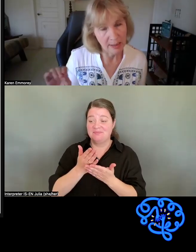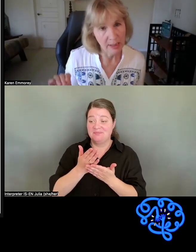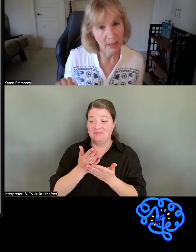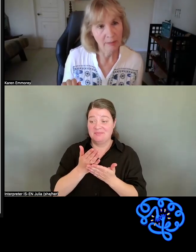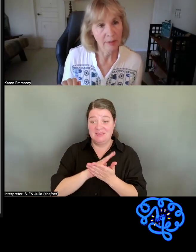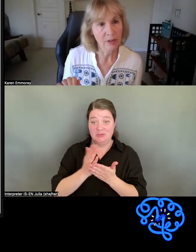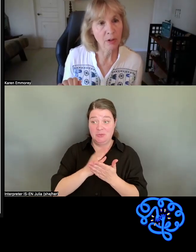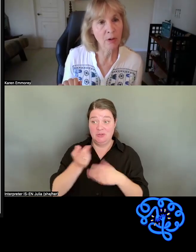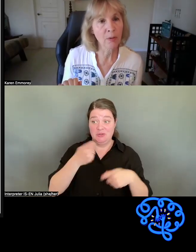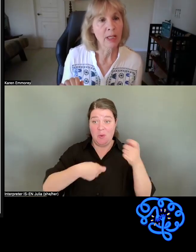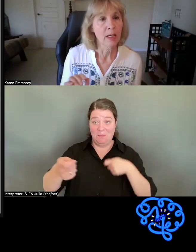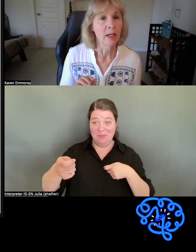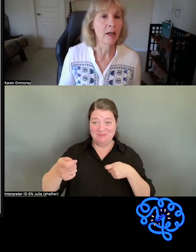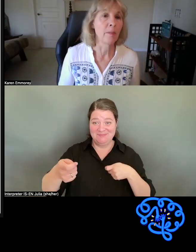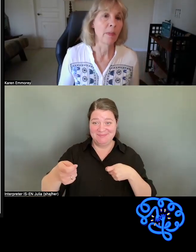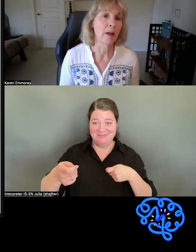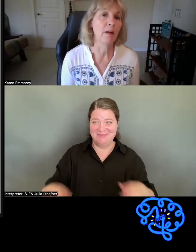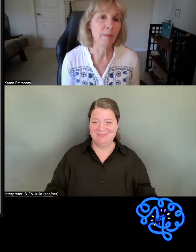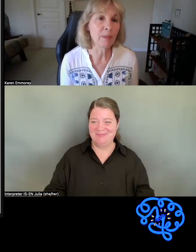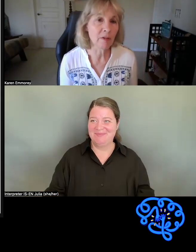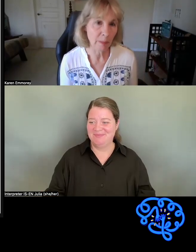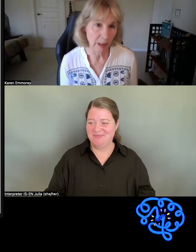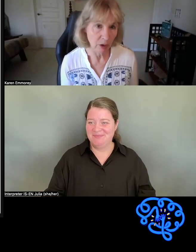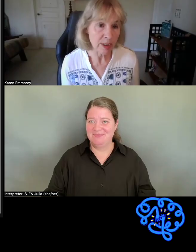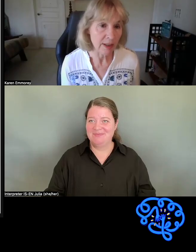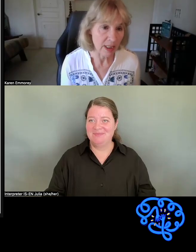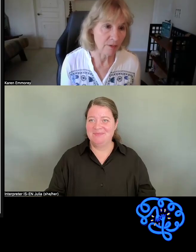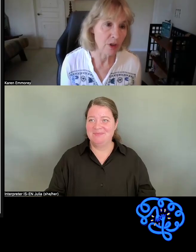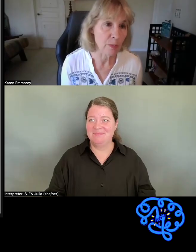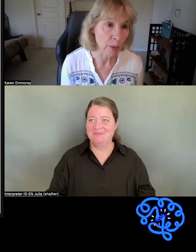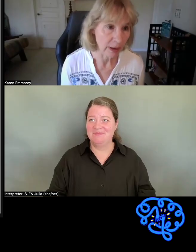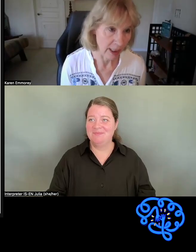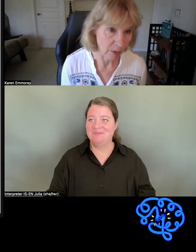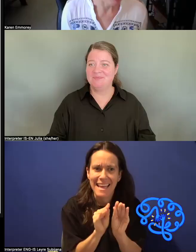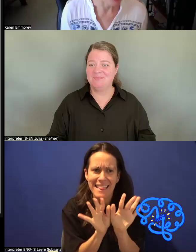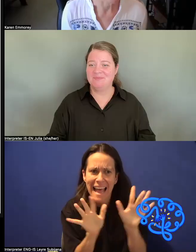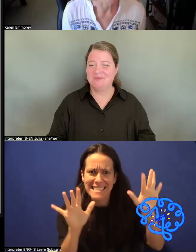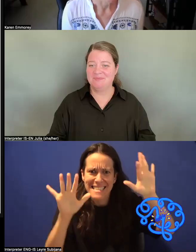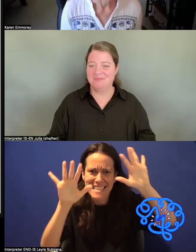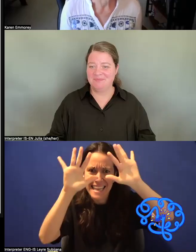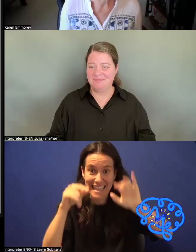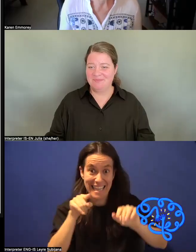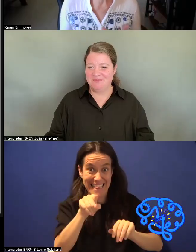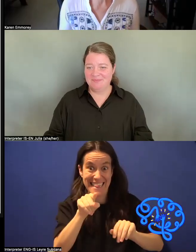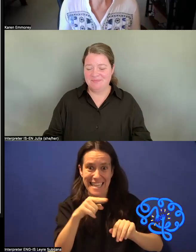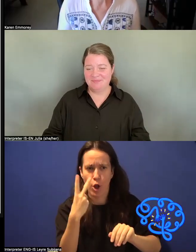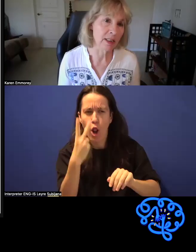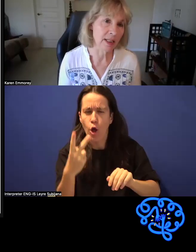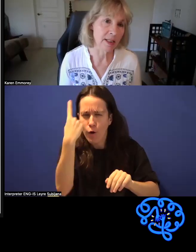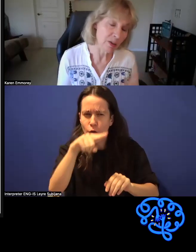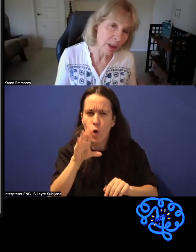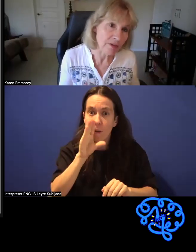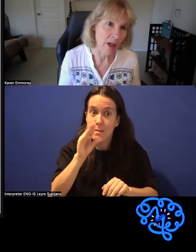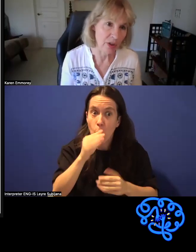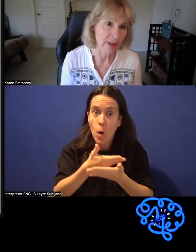semantic density. So people looked at this for spoken language, and looking at semantic